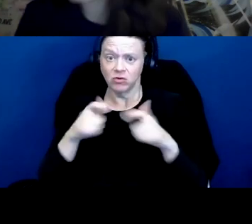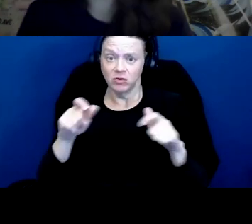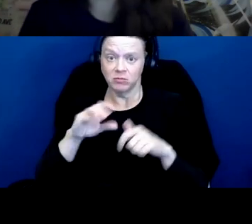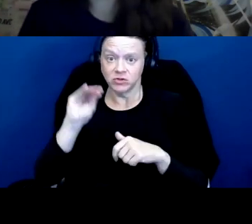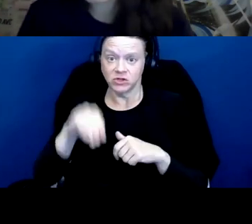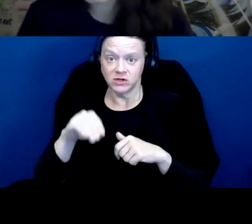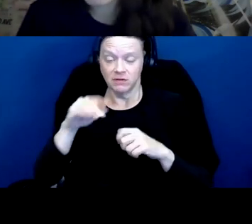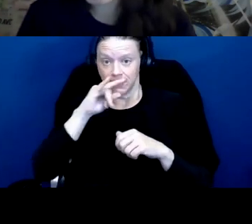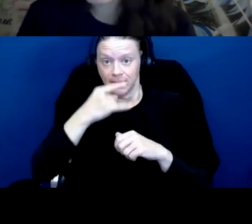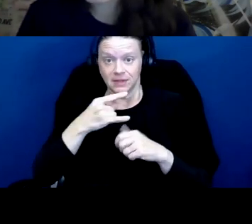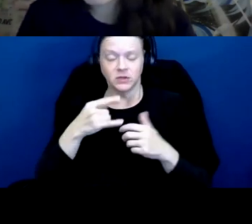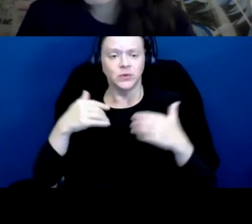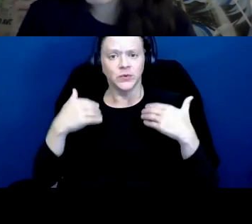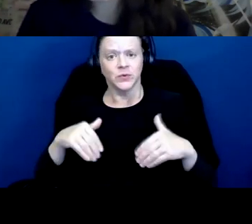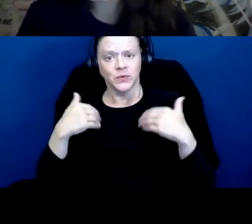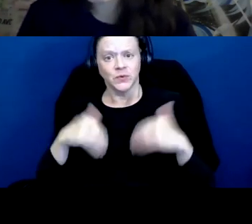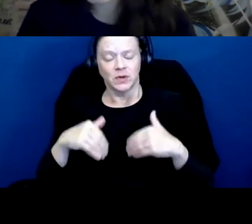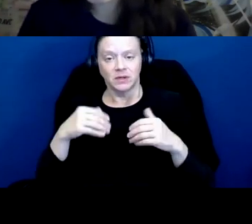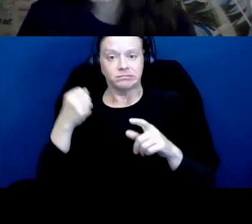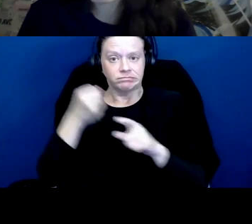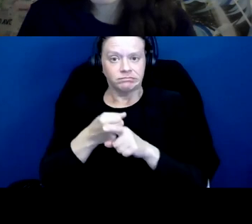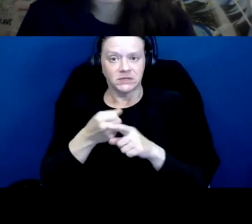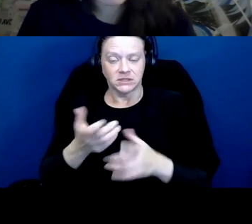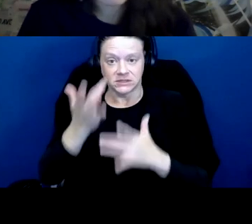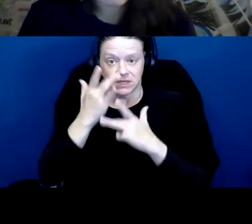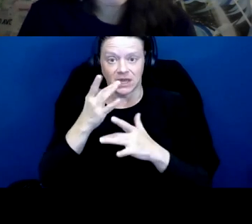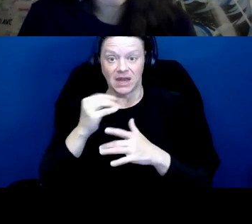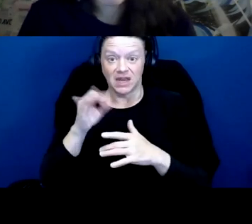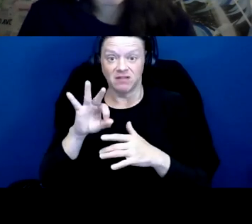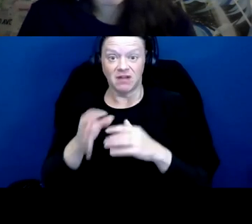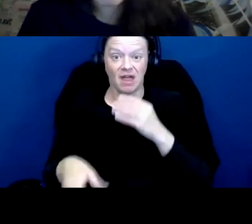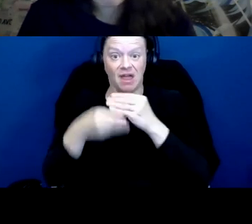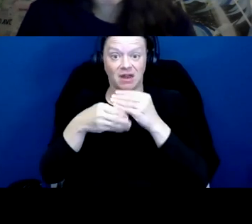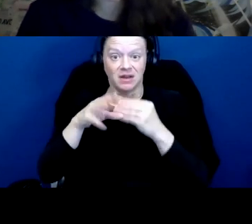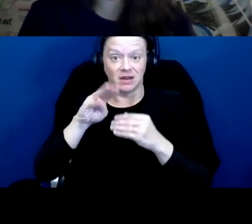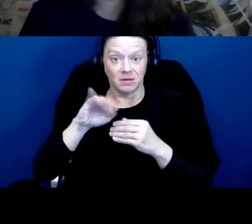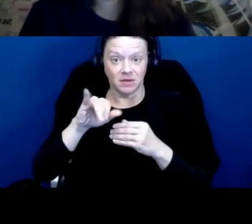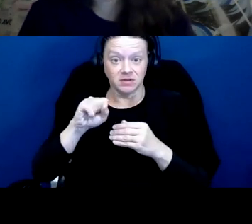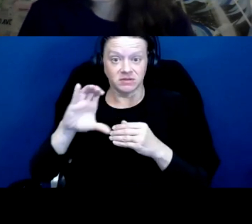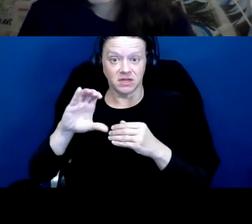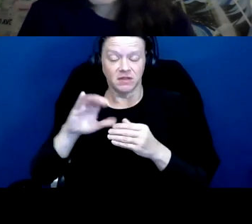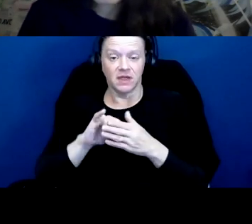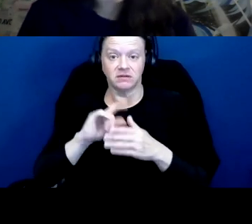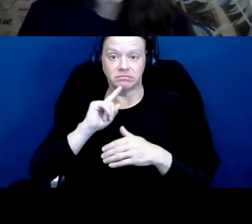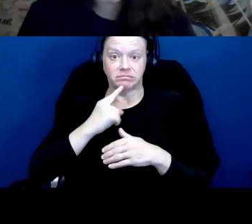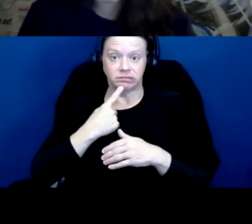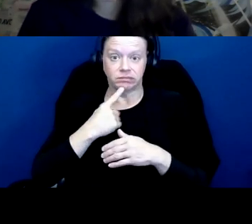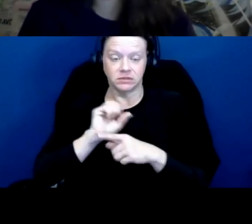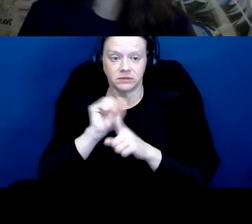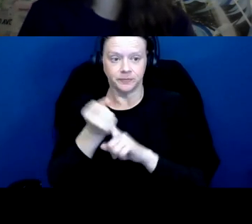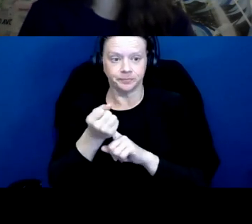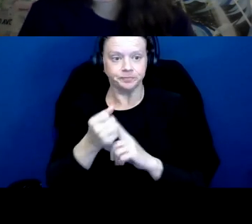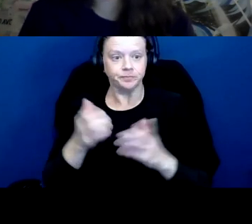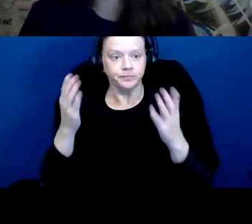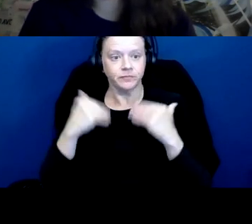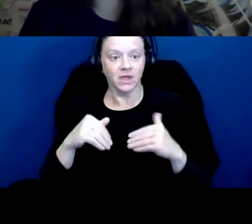get COVID, of getting MISC, which is a really, really serious condition. Also, the pandemic